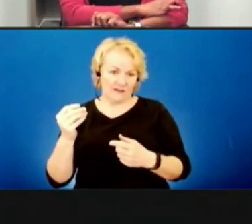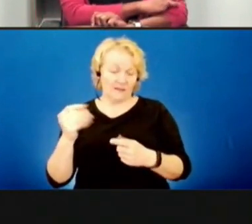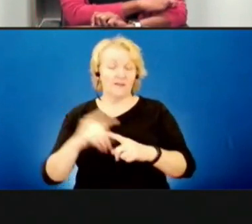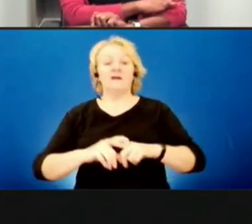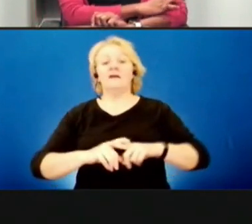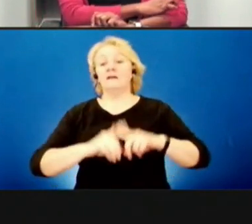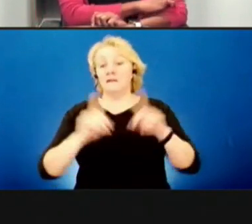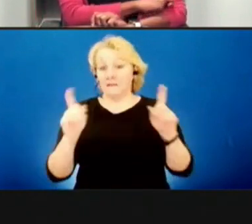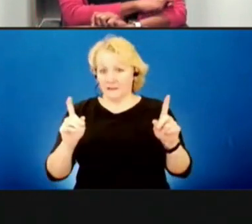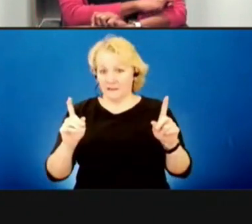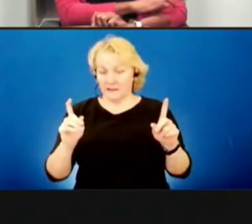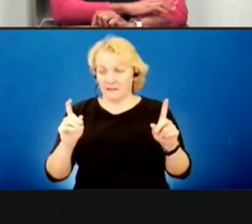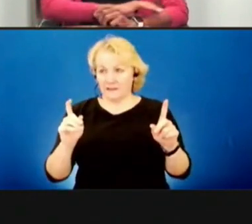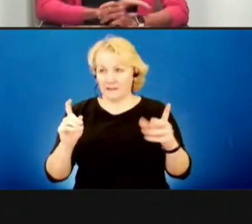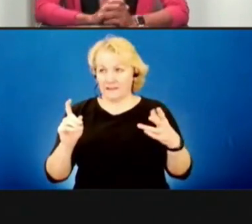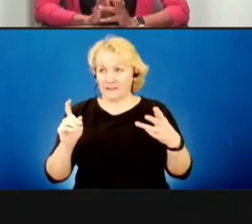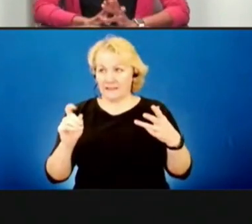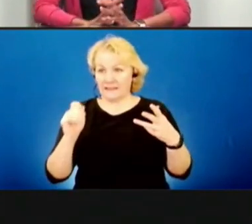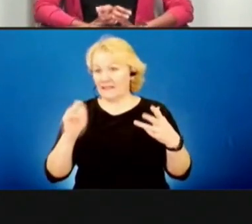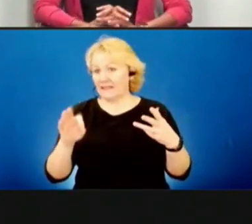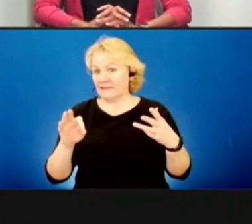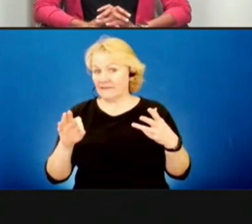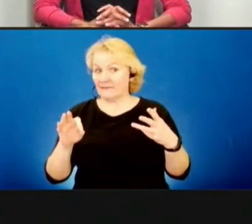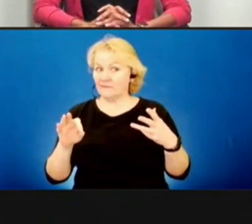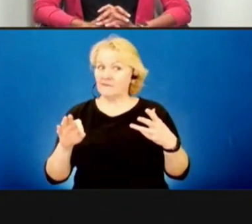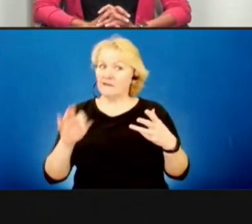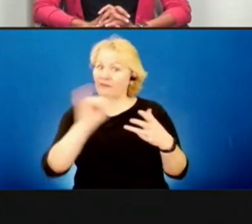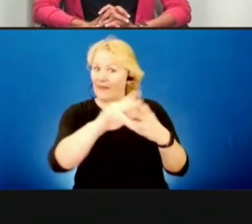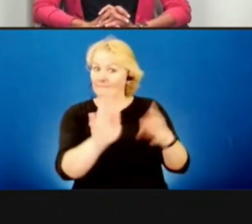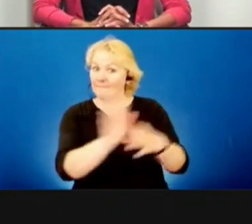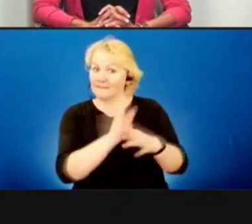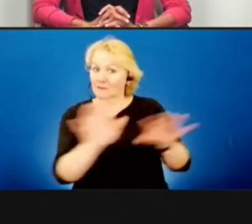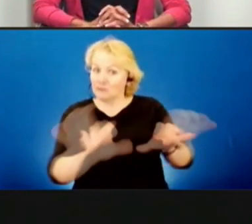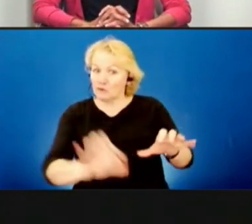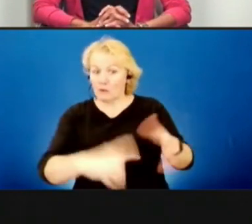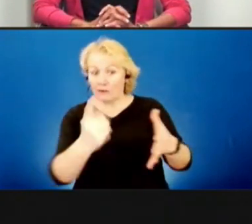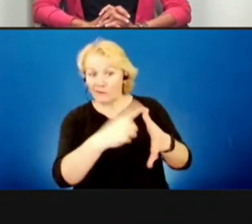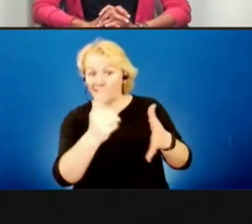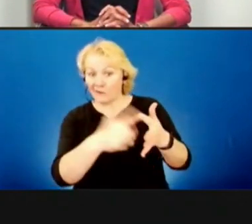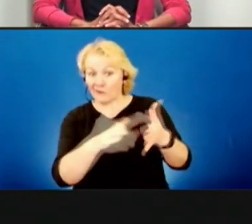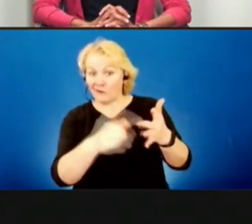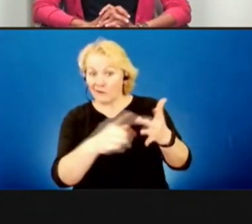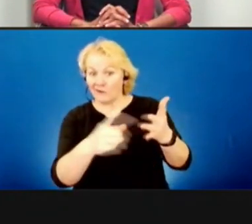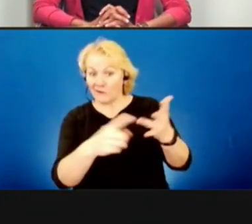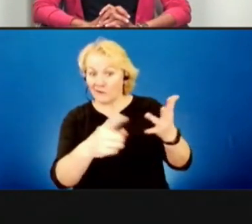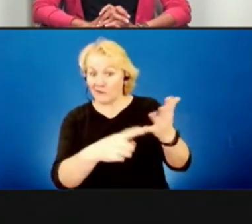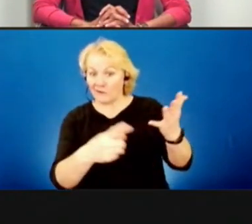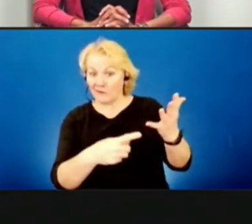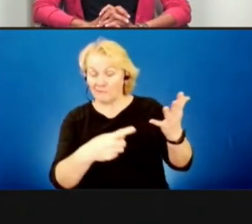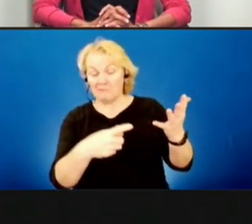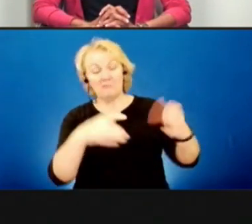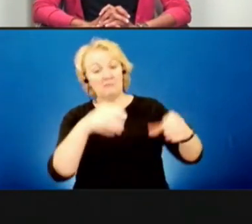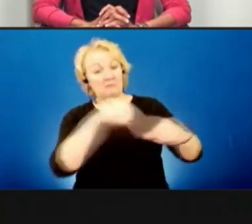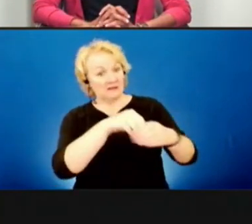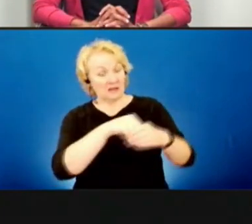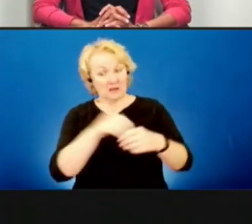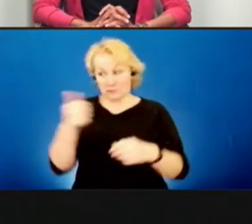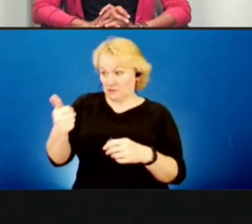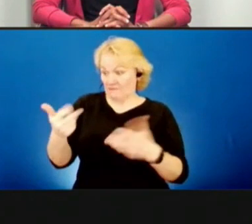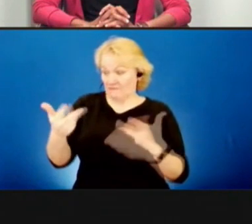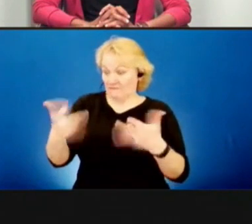However, if there are those measures being taken in an indoor venue and you're fully